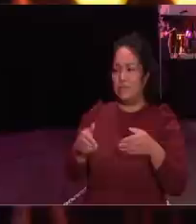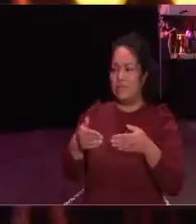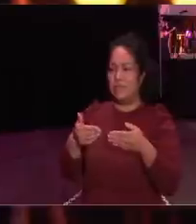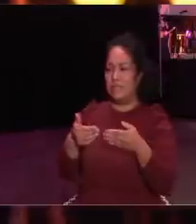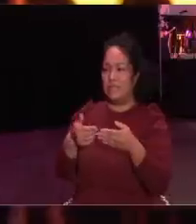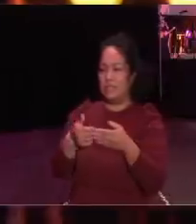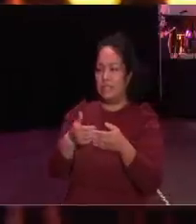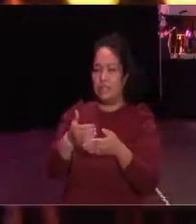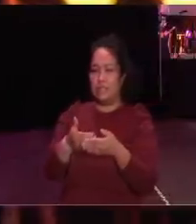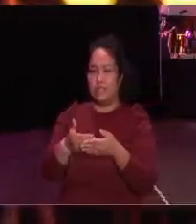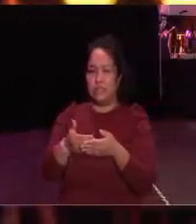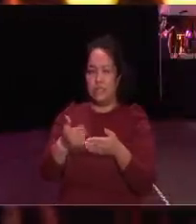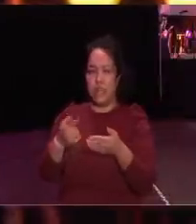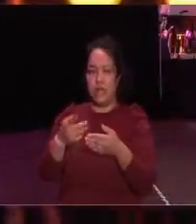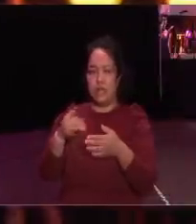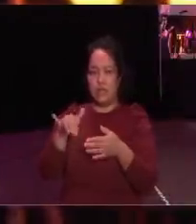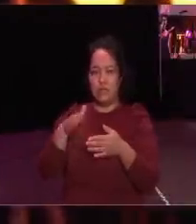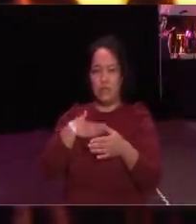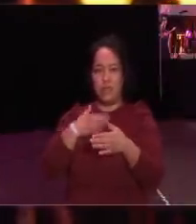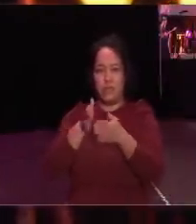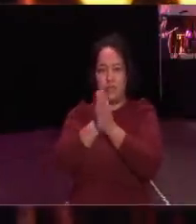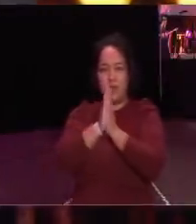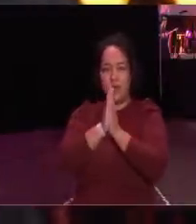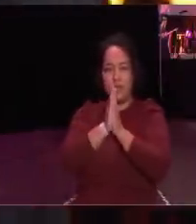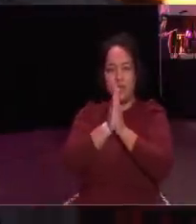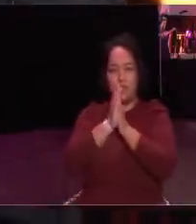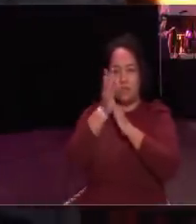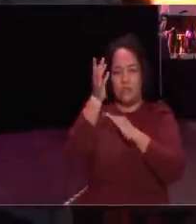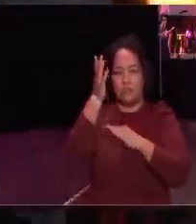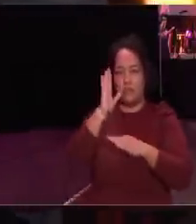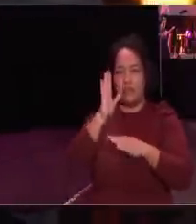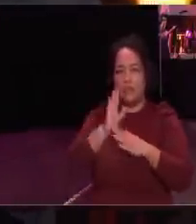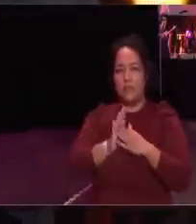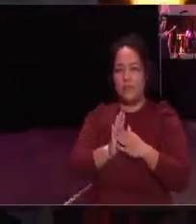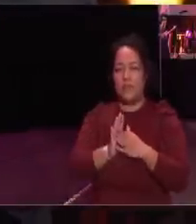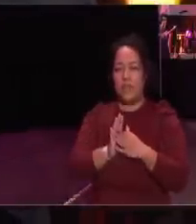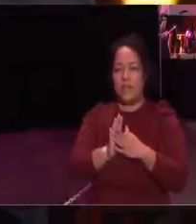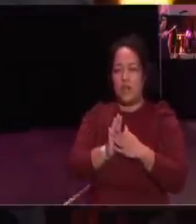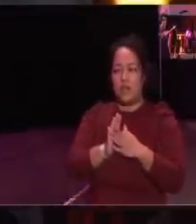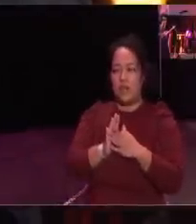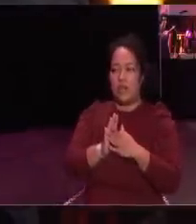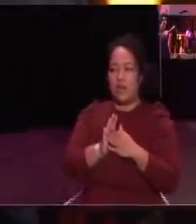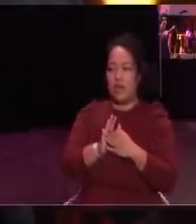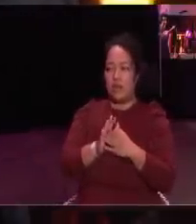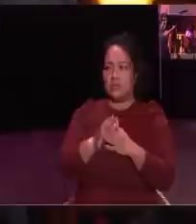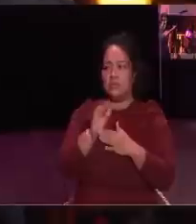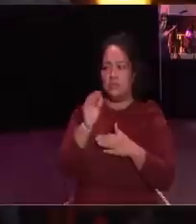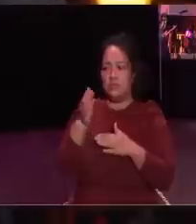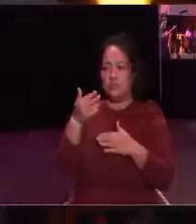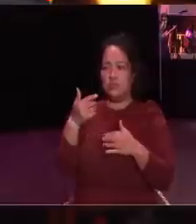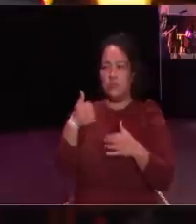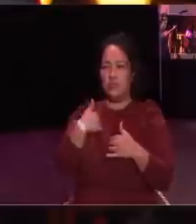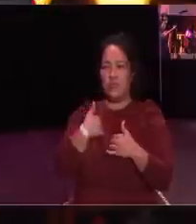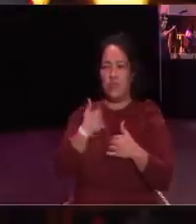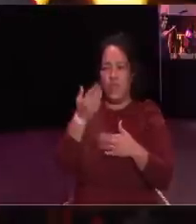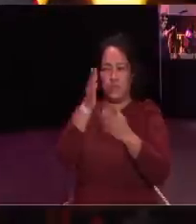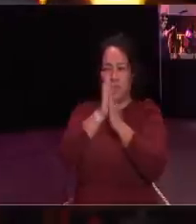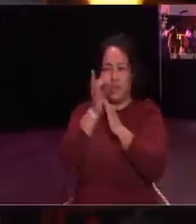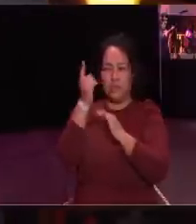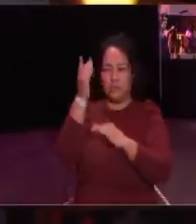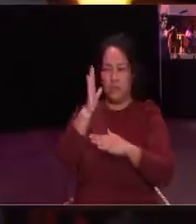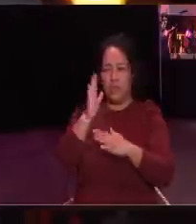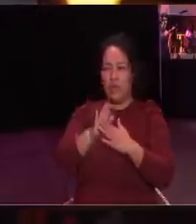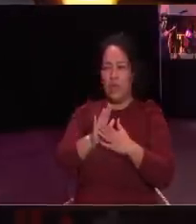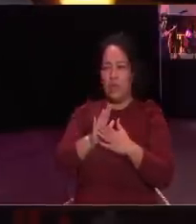oración a Dios, hermano. That was my prayer to God. Eso fue lo que yo oré al Señor. That is what I prayed to cuando God. Dios me pidió que me dedicara a su